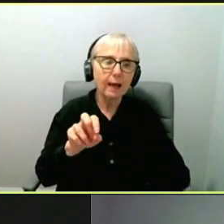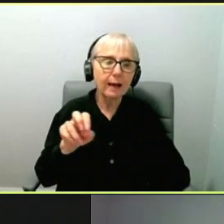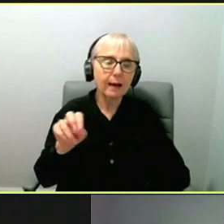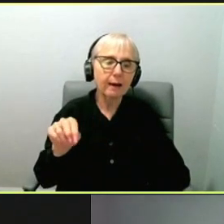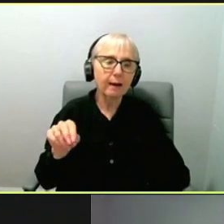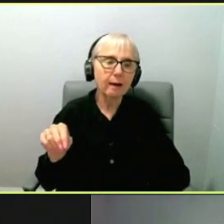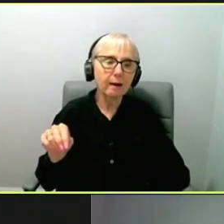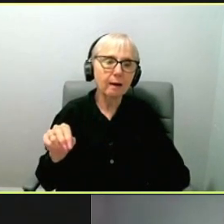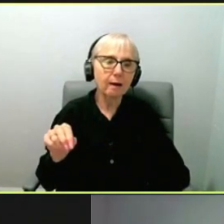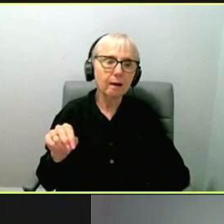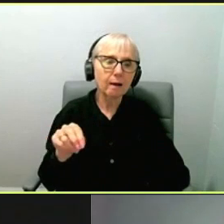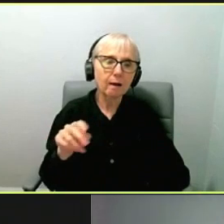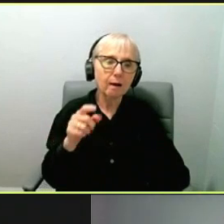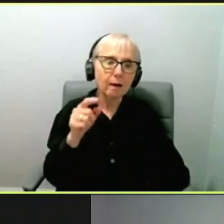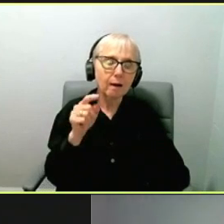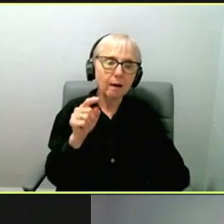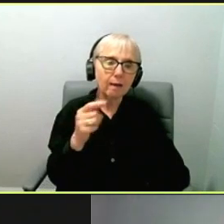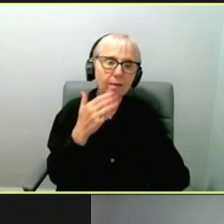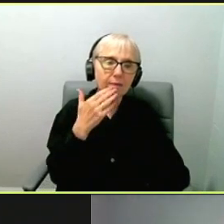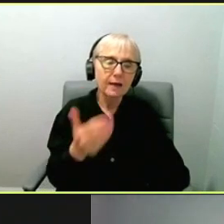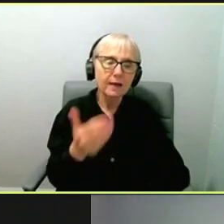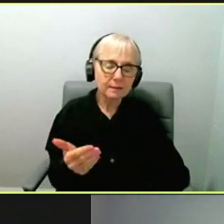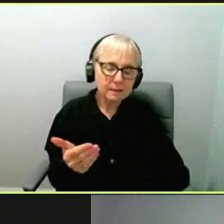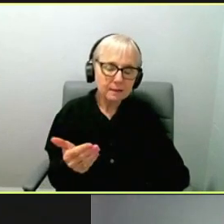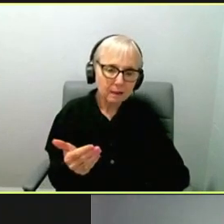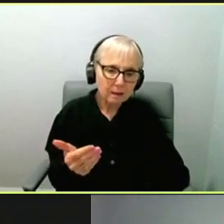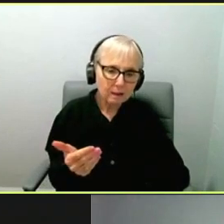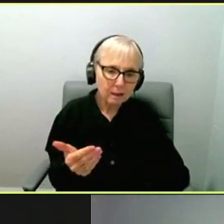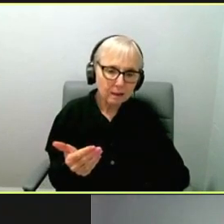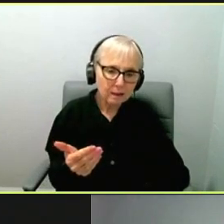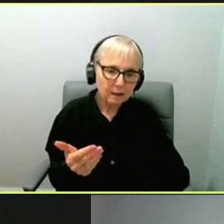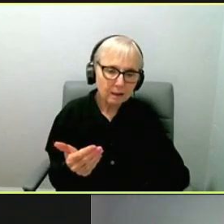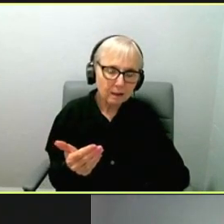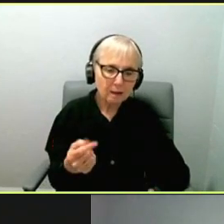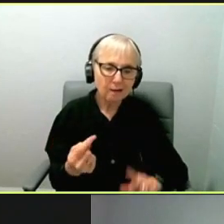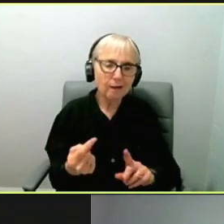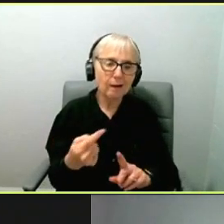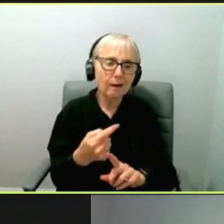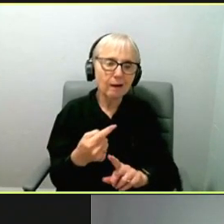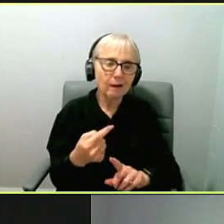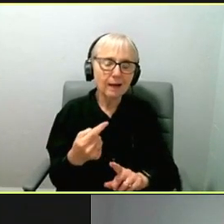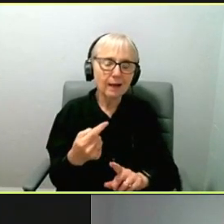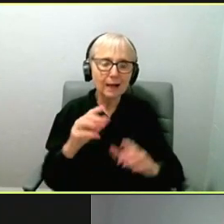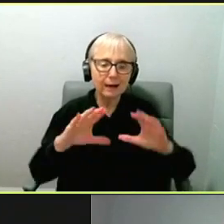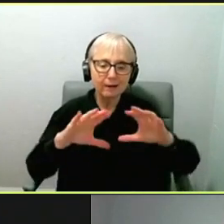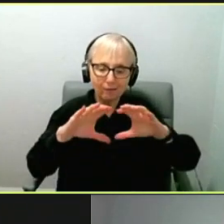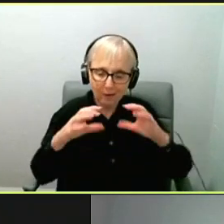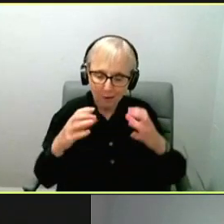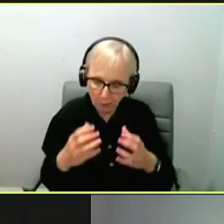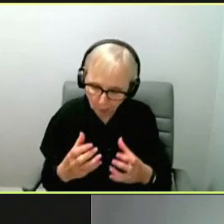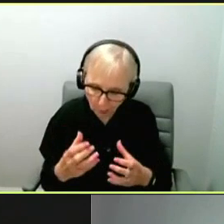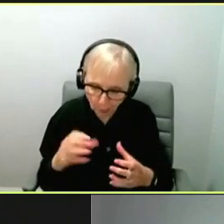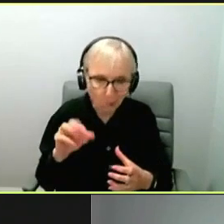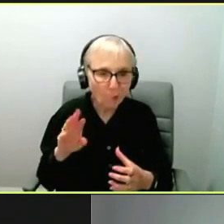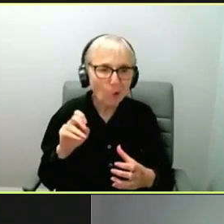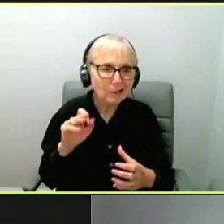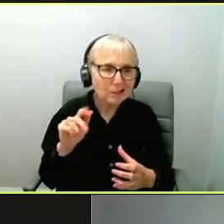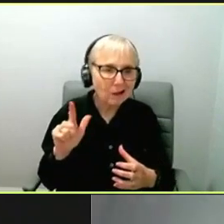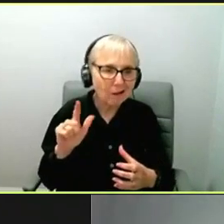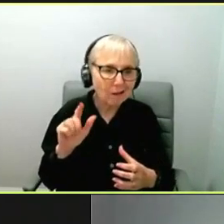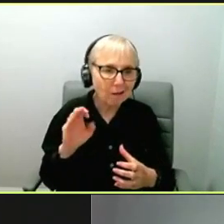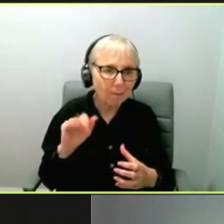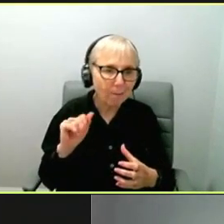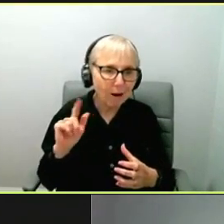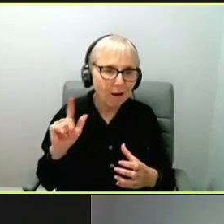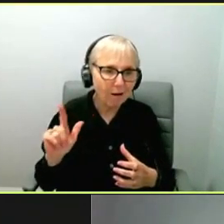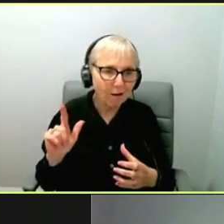Hi, Seth and Gazette, thanks. I know that this is asking a bit of crystal ball peering, so I apologize in advance.